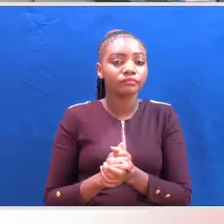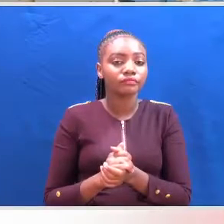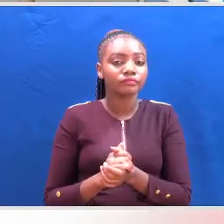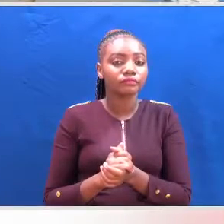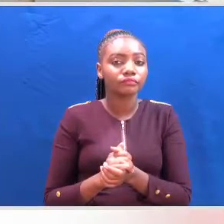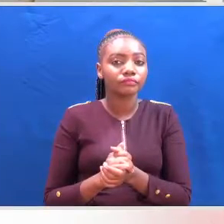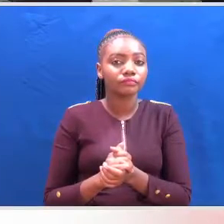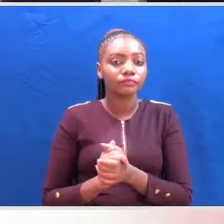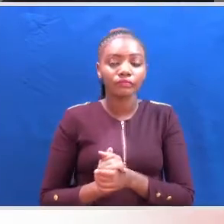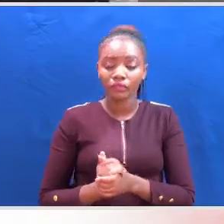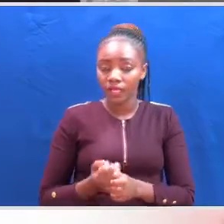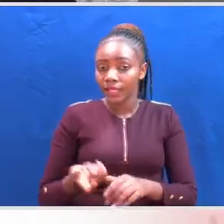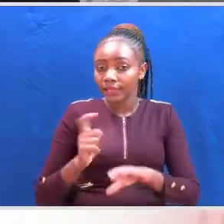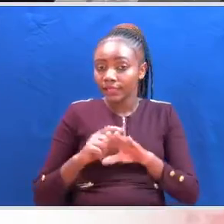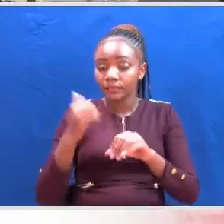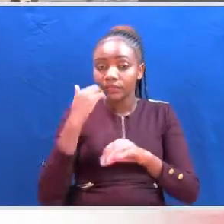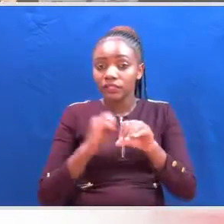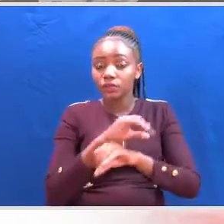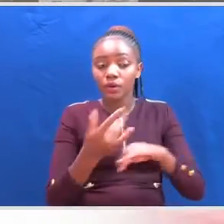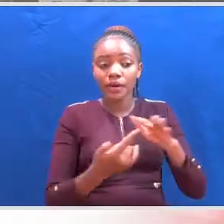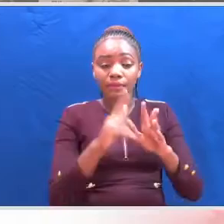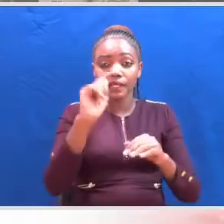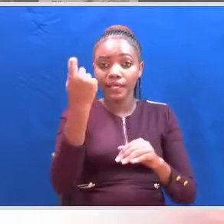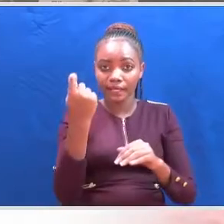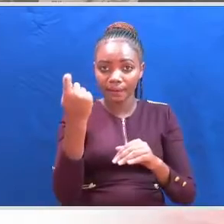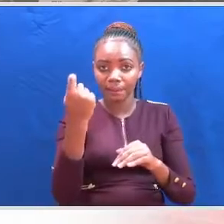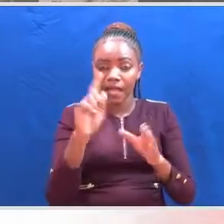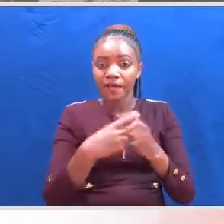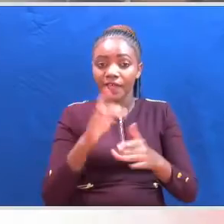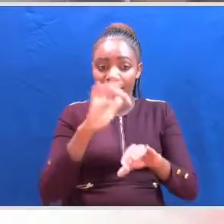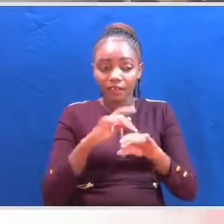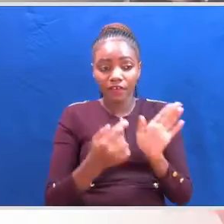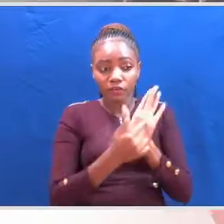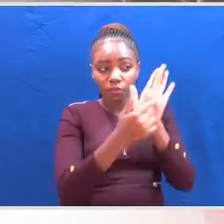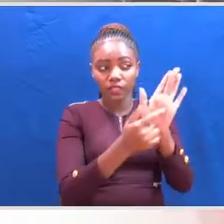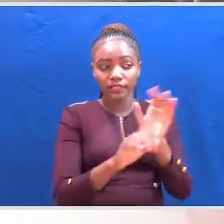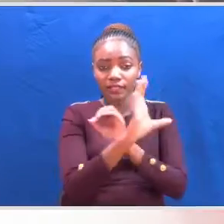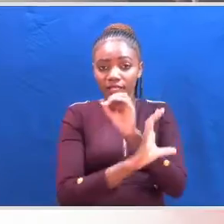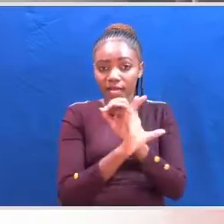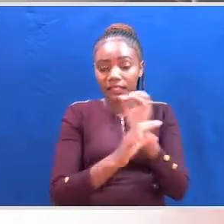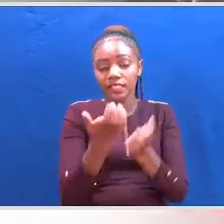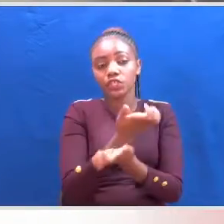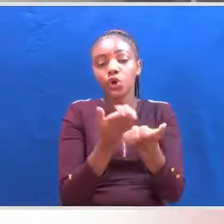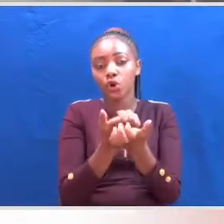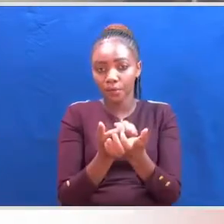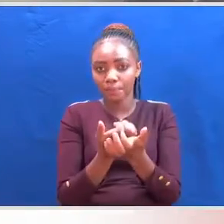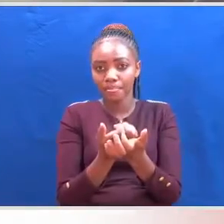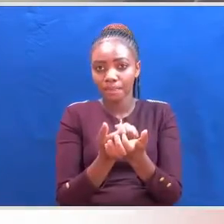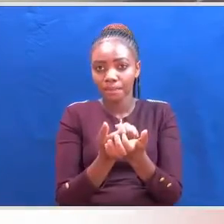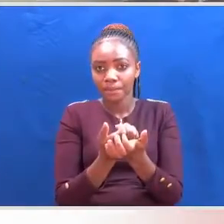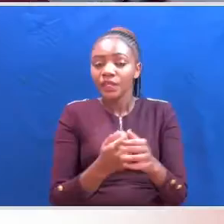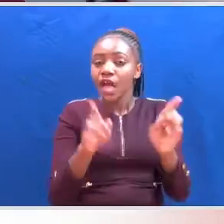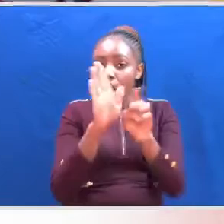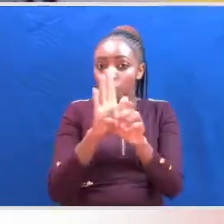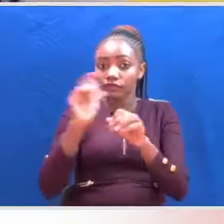No sooner had COVID-19 struck than its effects reflected in the country's ailing economy, leaving thousands of